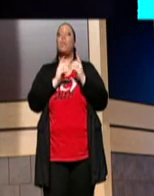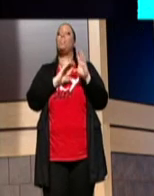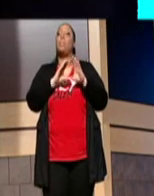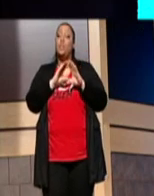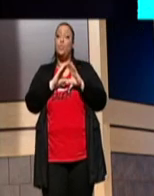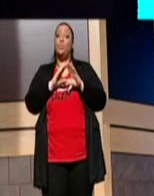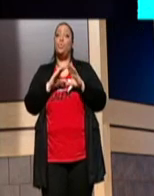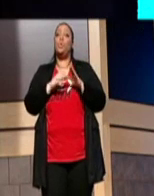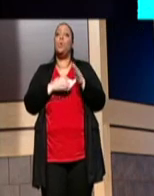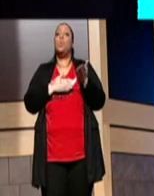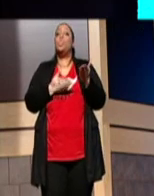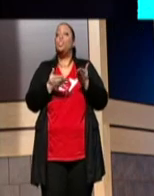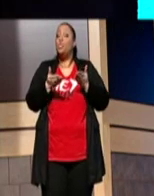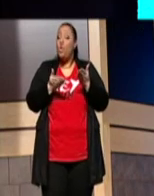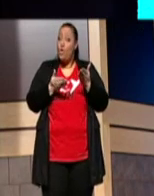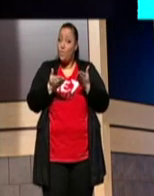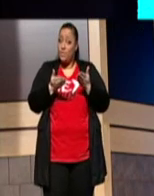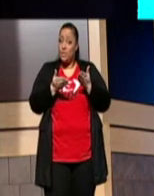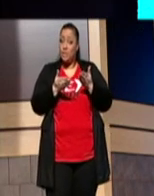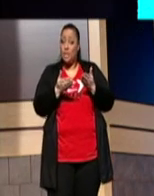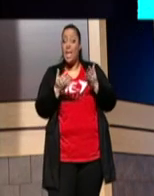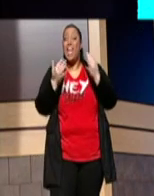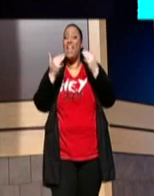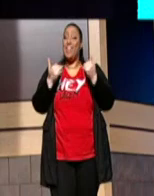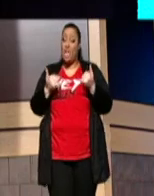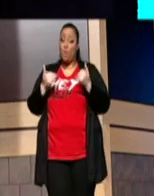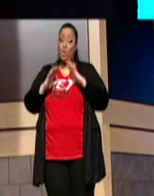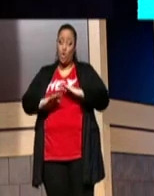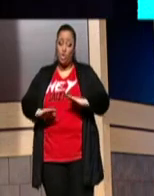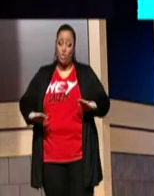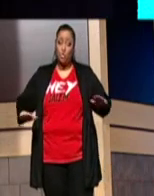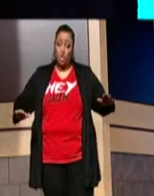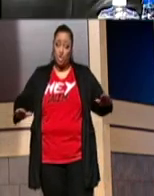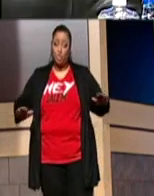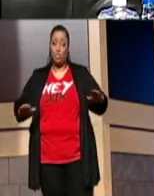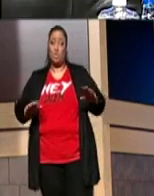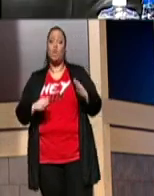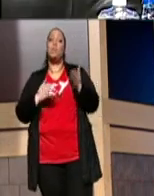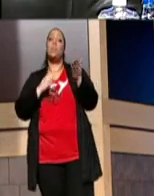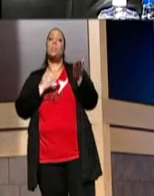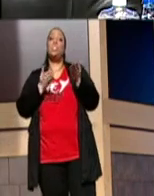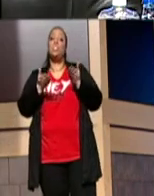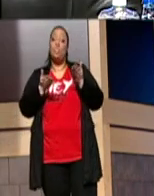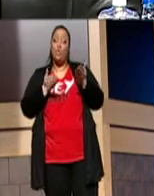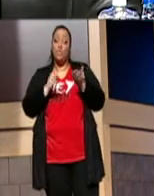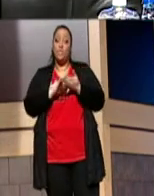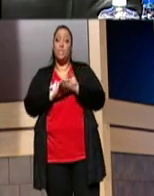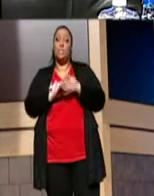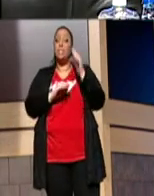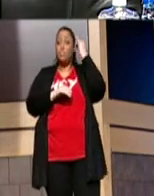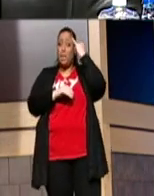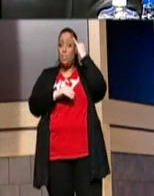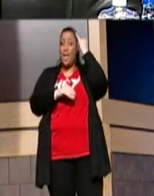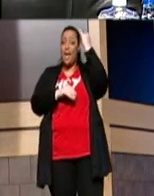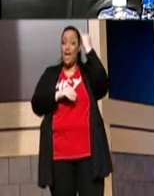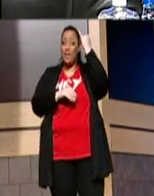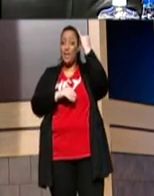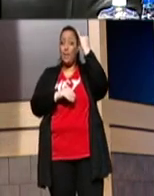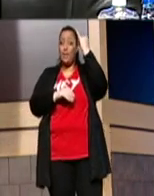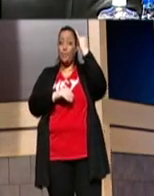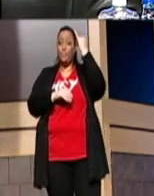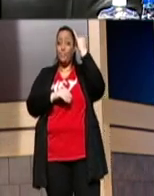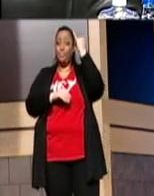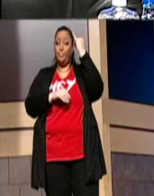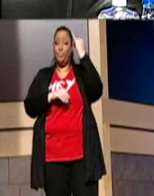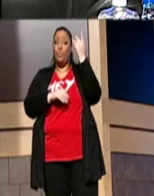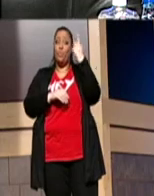No. Now we're going to do a children's Sunday school on our streaming. Yes. So this may be an idea for whoever, as long as we are